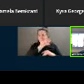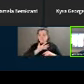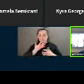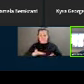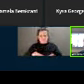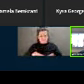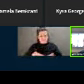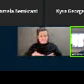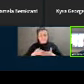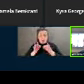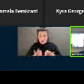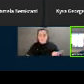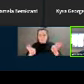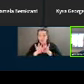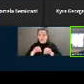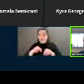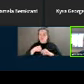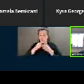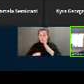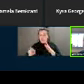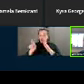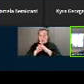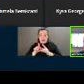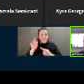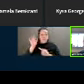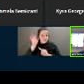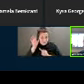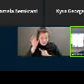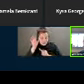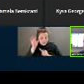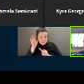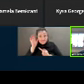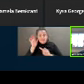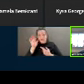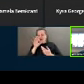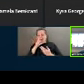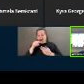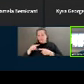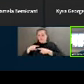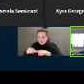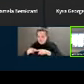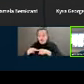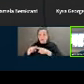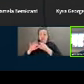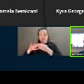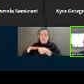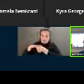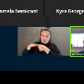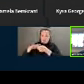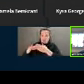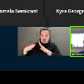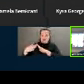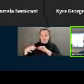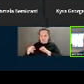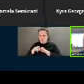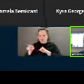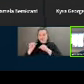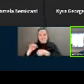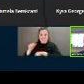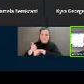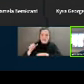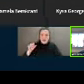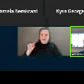to be there to listen and to rely on the people of the local community who can set the